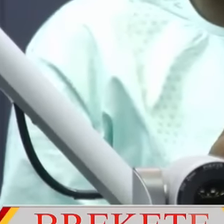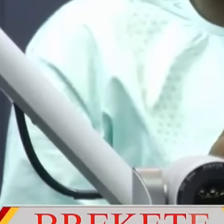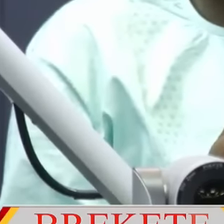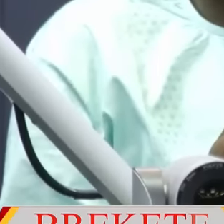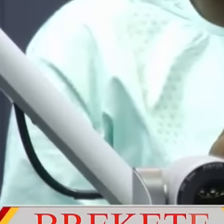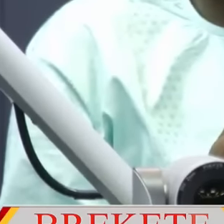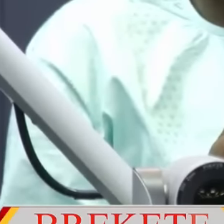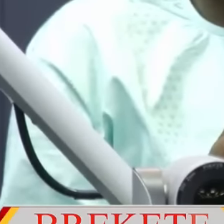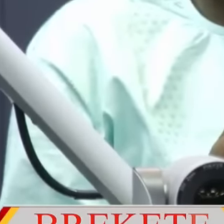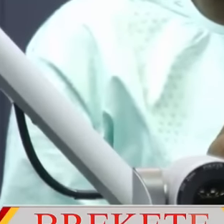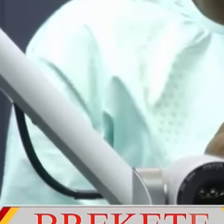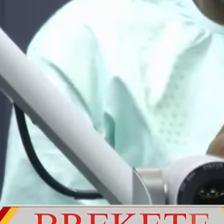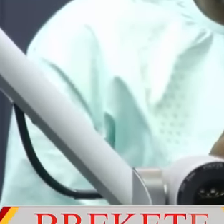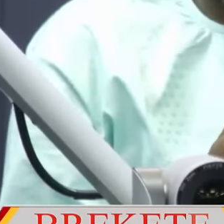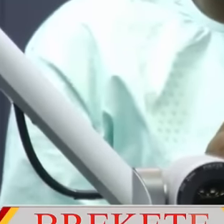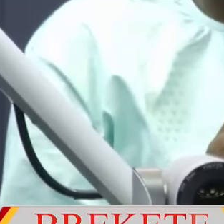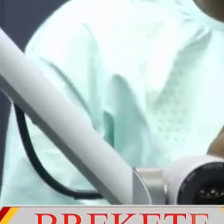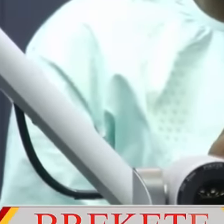mutanen su har akwai wanda suka rike